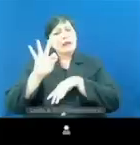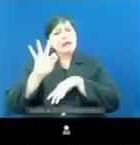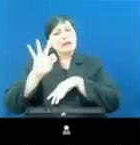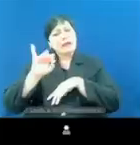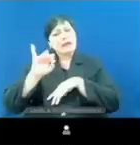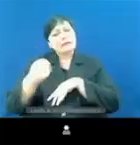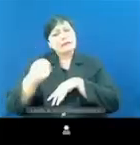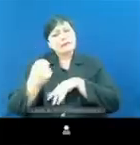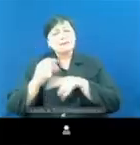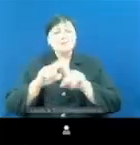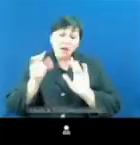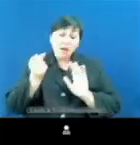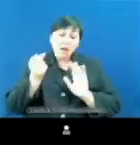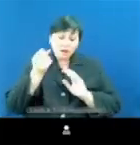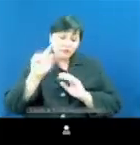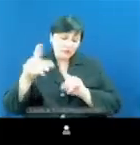taken.